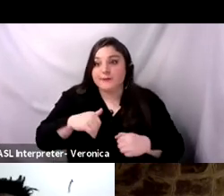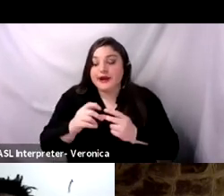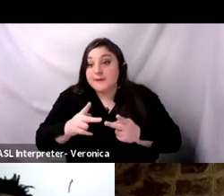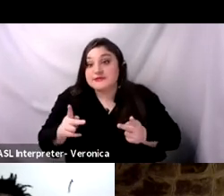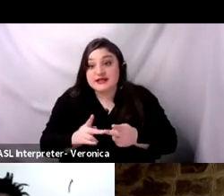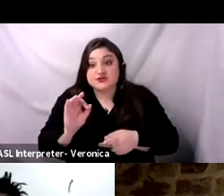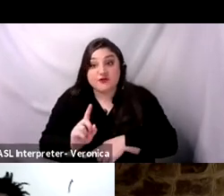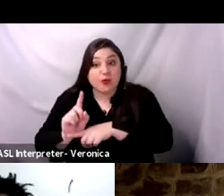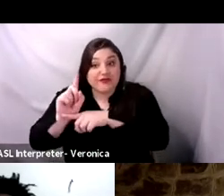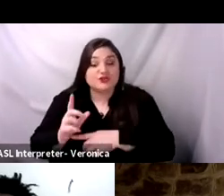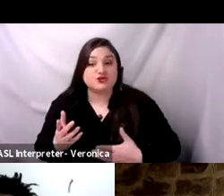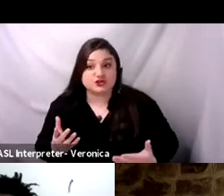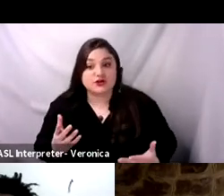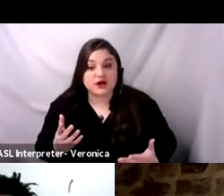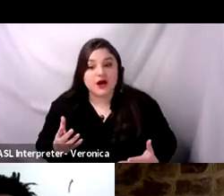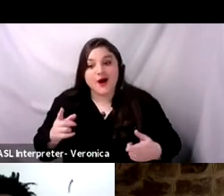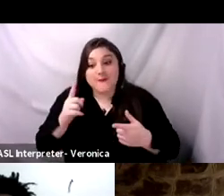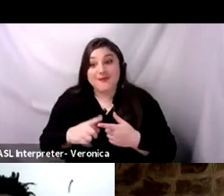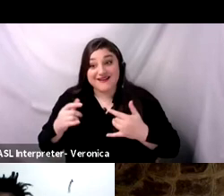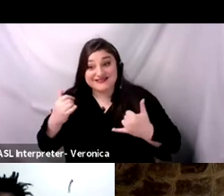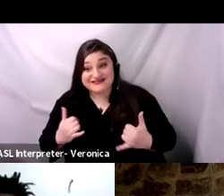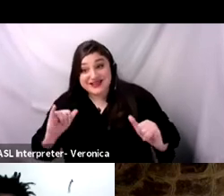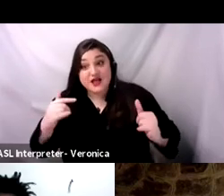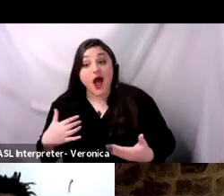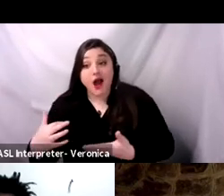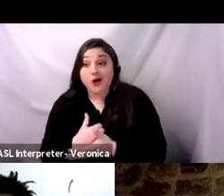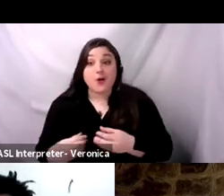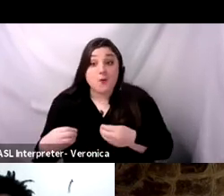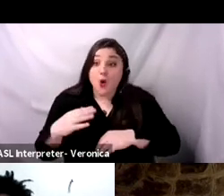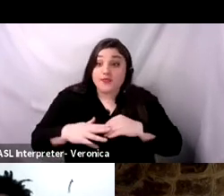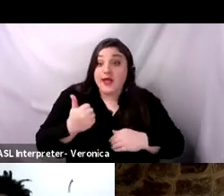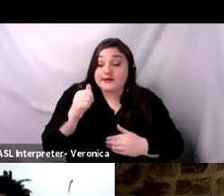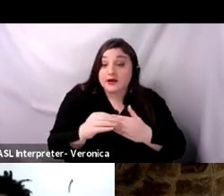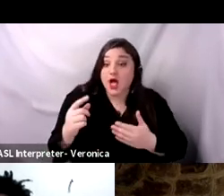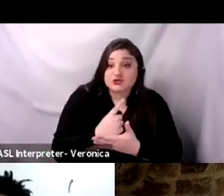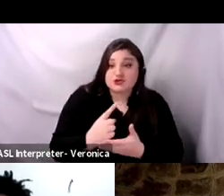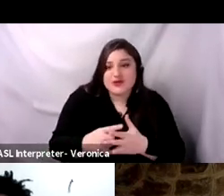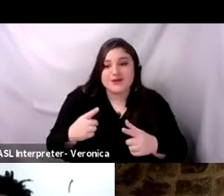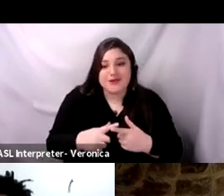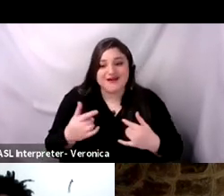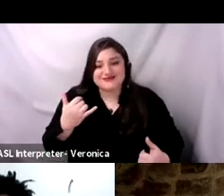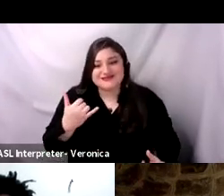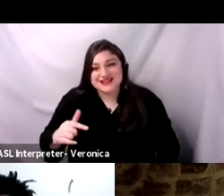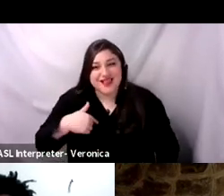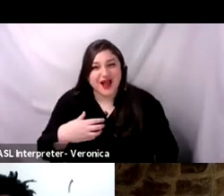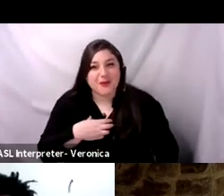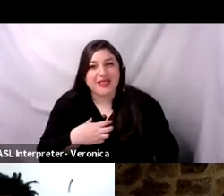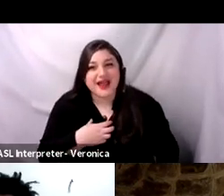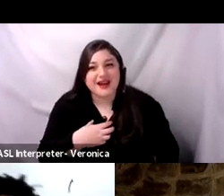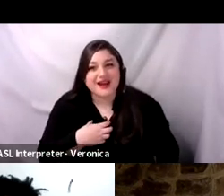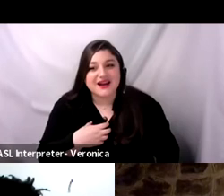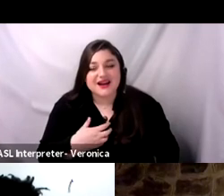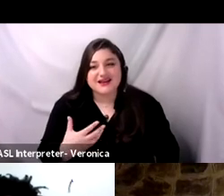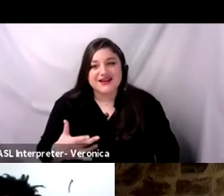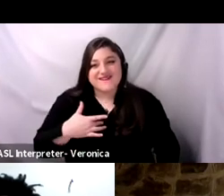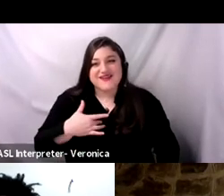that, I'm still also complaining about, you know, the